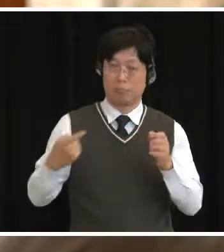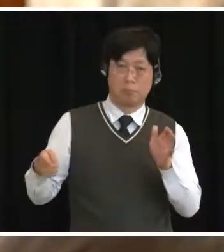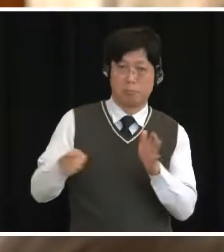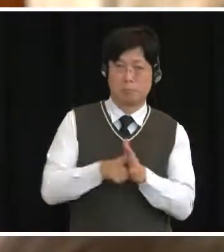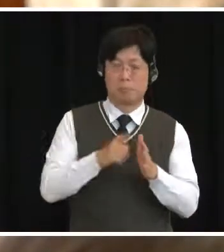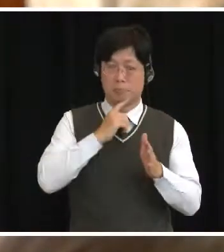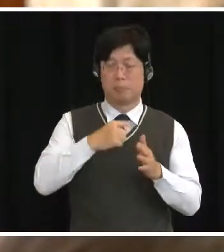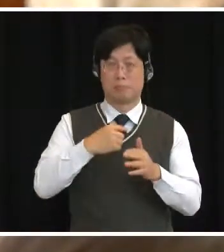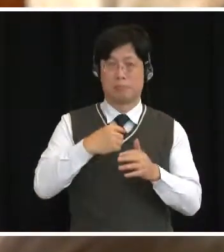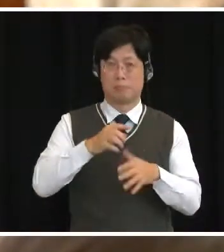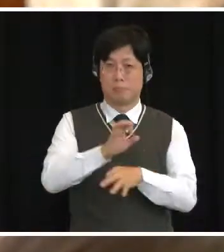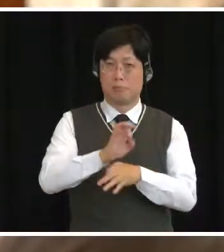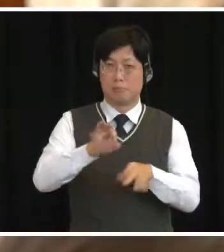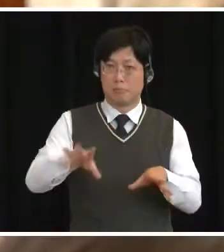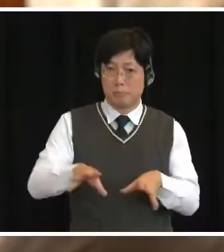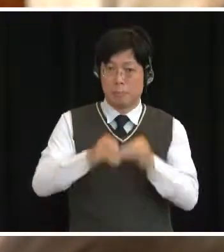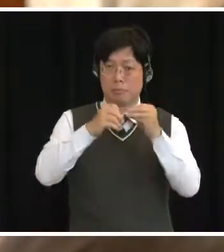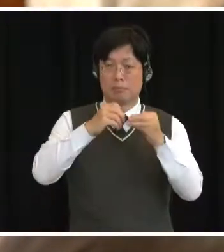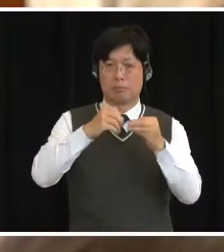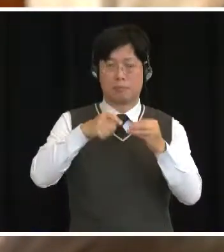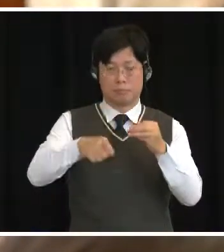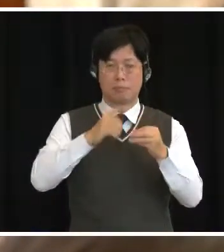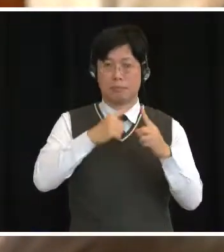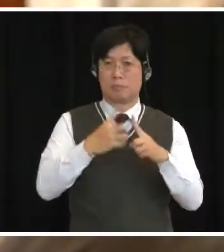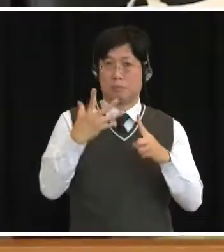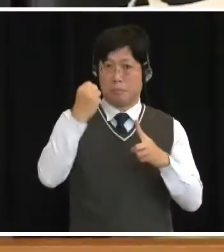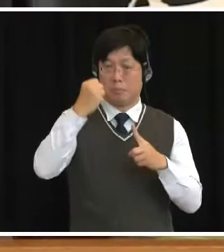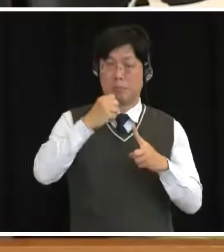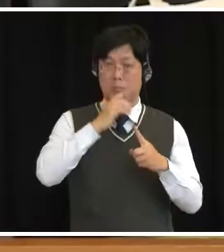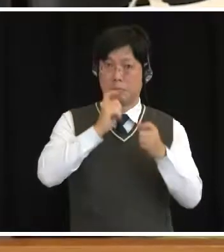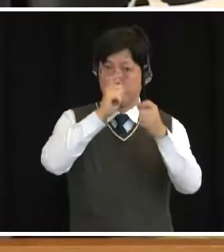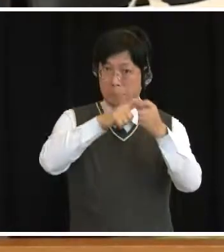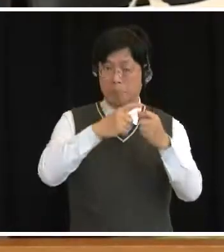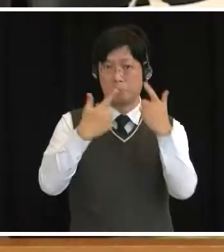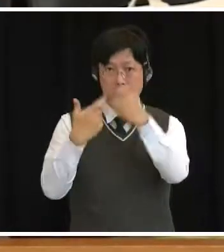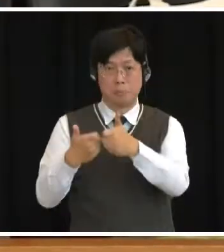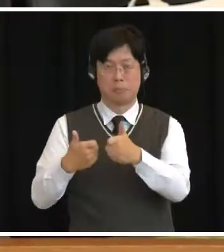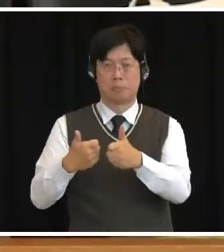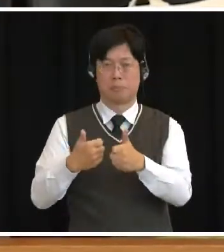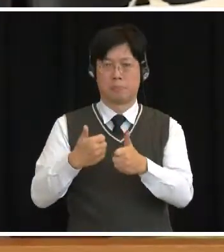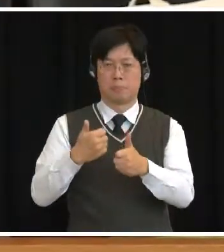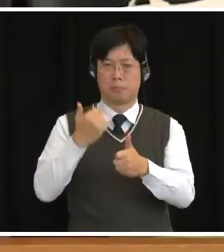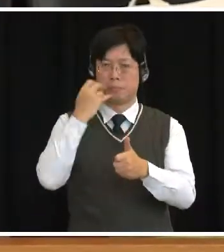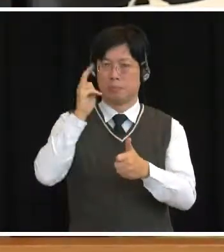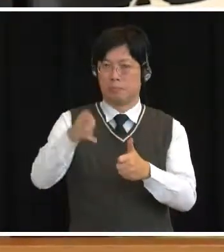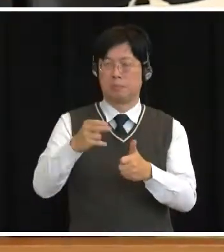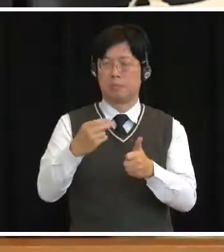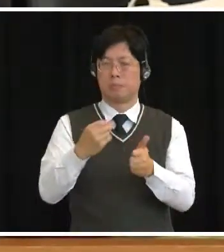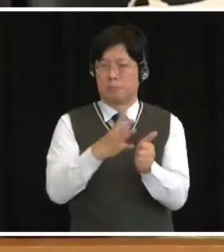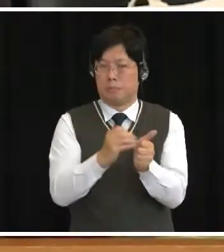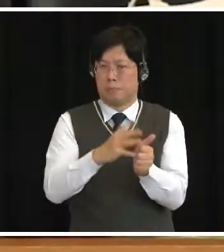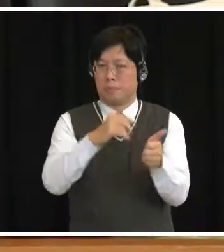human rights are a part of the curriculum guideline.